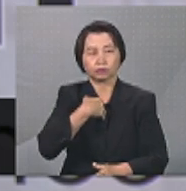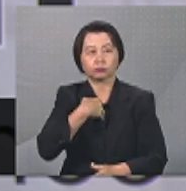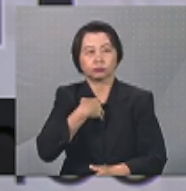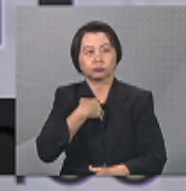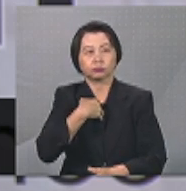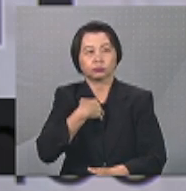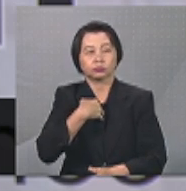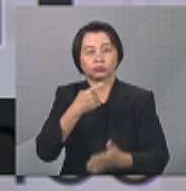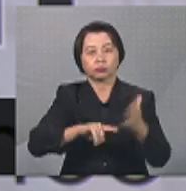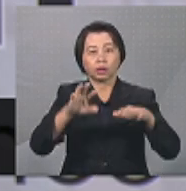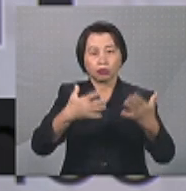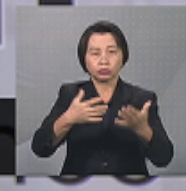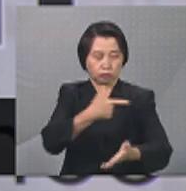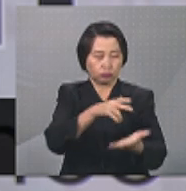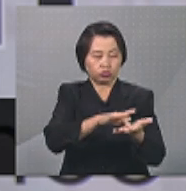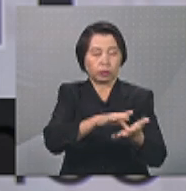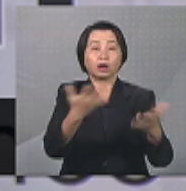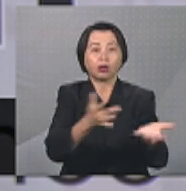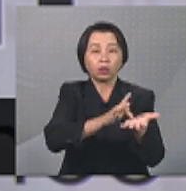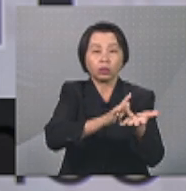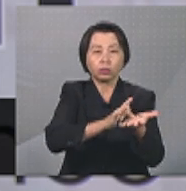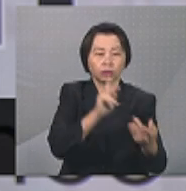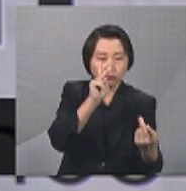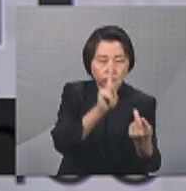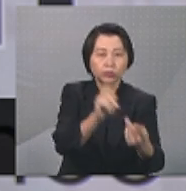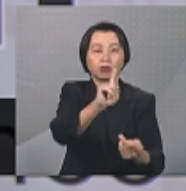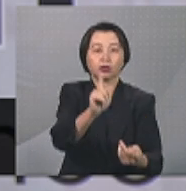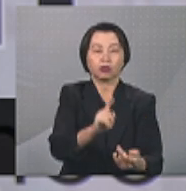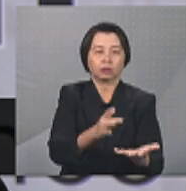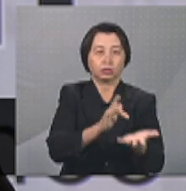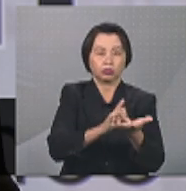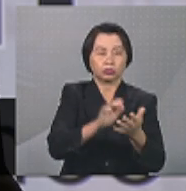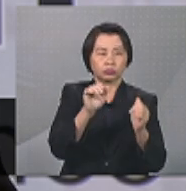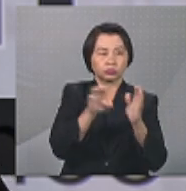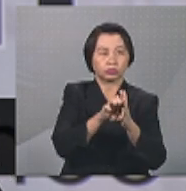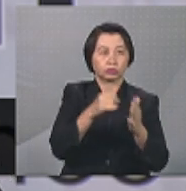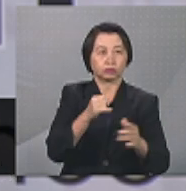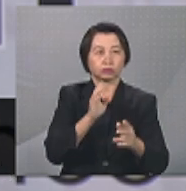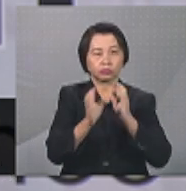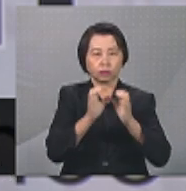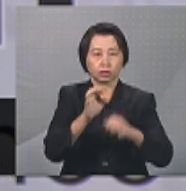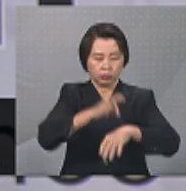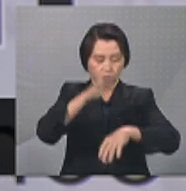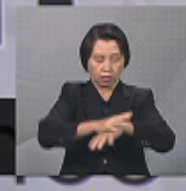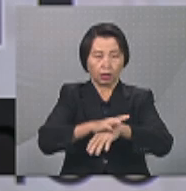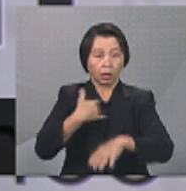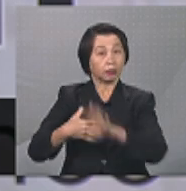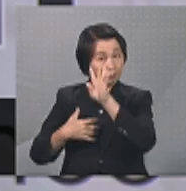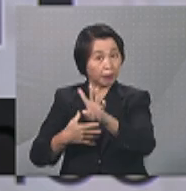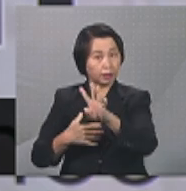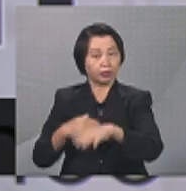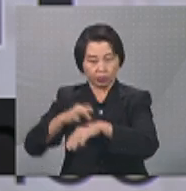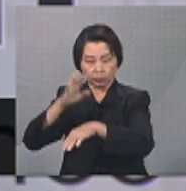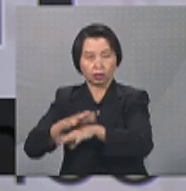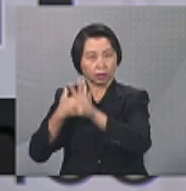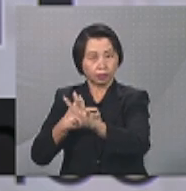then what about the vaccine? So the vaccine to which strain, for example? So likewise, we have been talking about dengue. We have four strains in dengue. It's